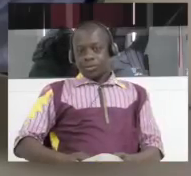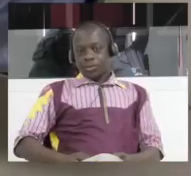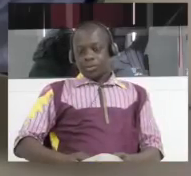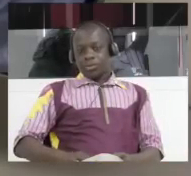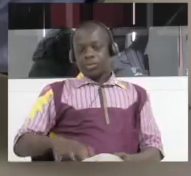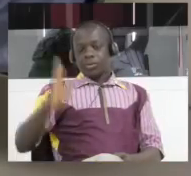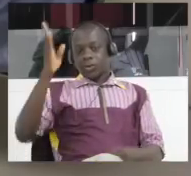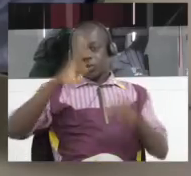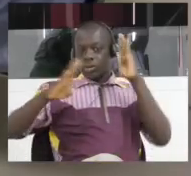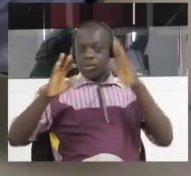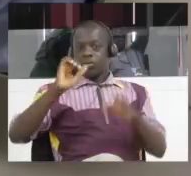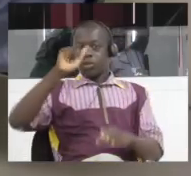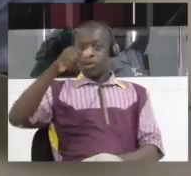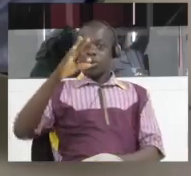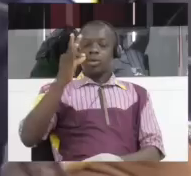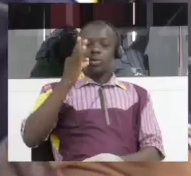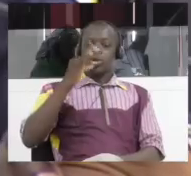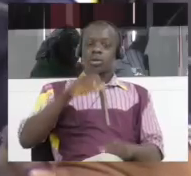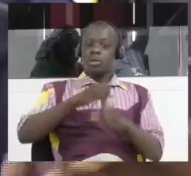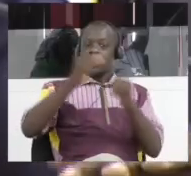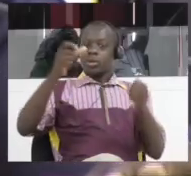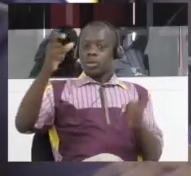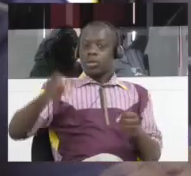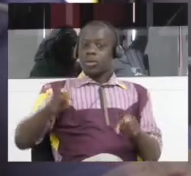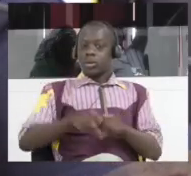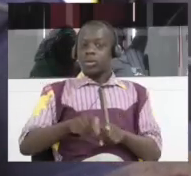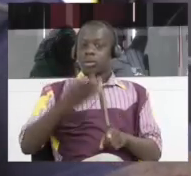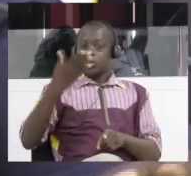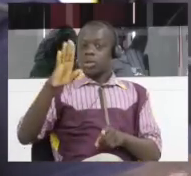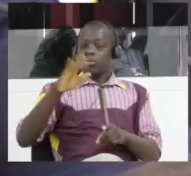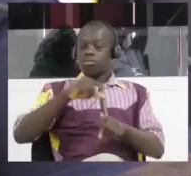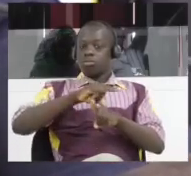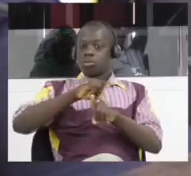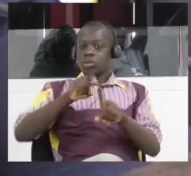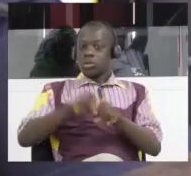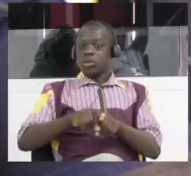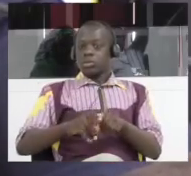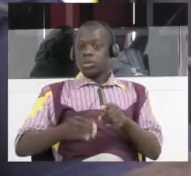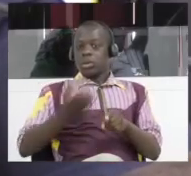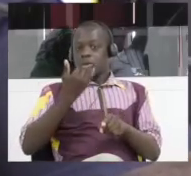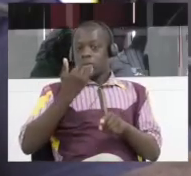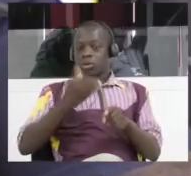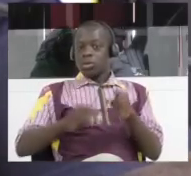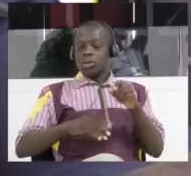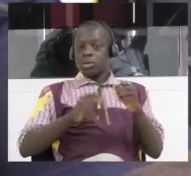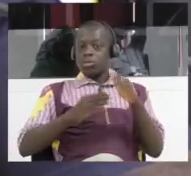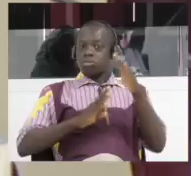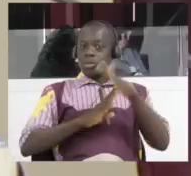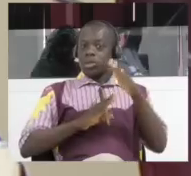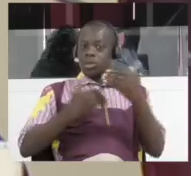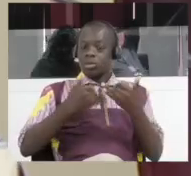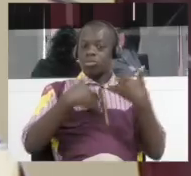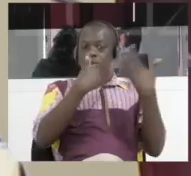Thank you very much for that answer. Mr. Chairman, it's 10 minutes to the lunch break. I now cede the floor to